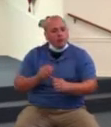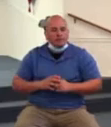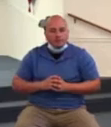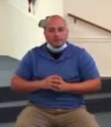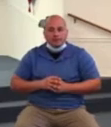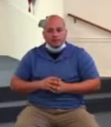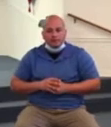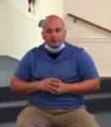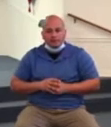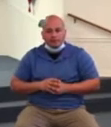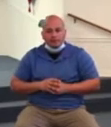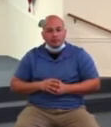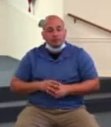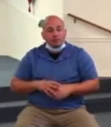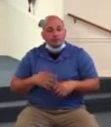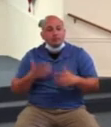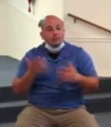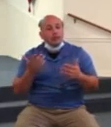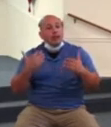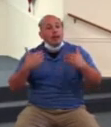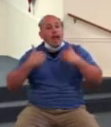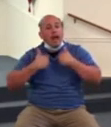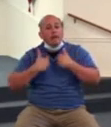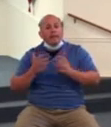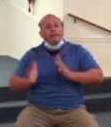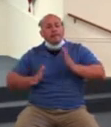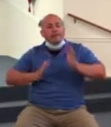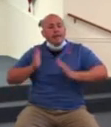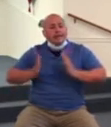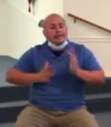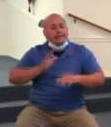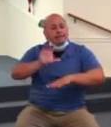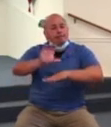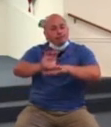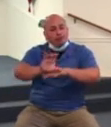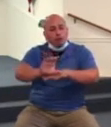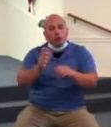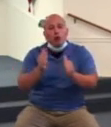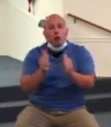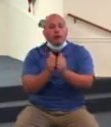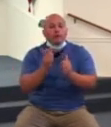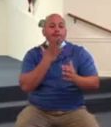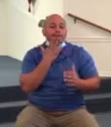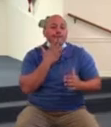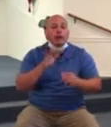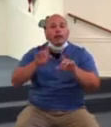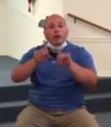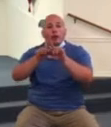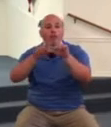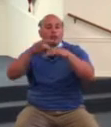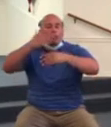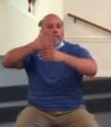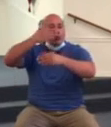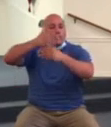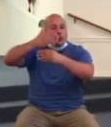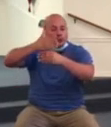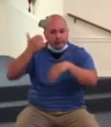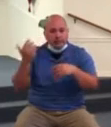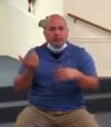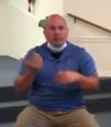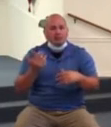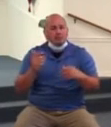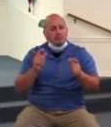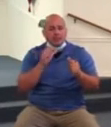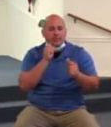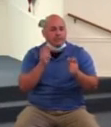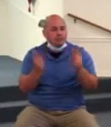Surrounding yourself with stained glass windows or covering your body with Christian apparel changes nothing about who you